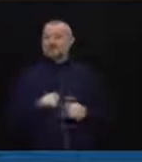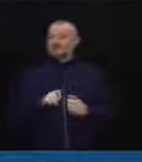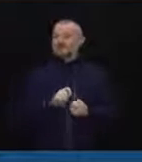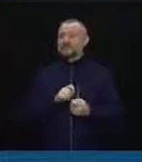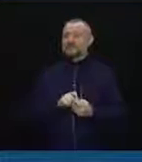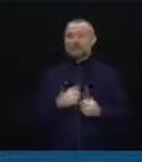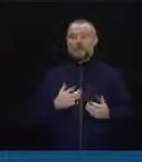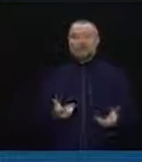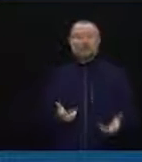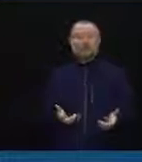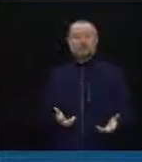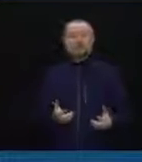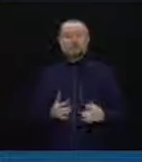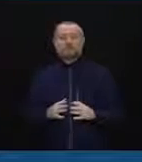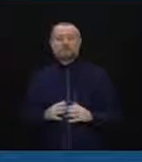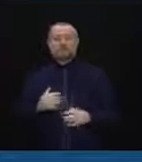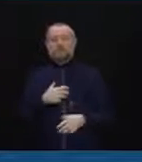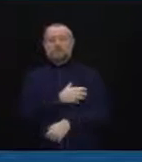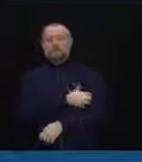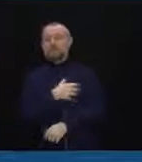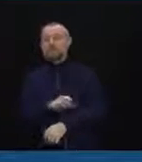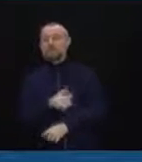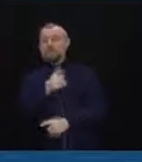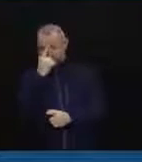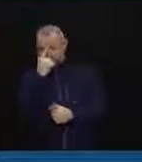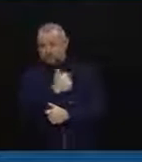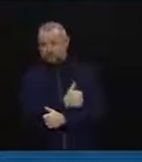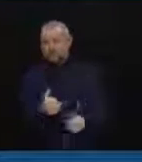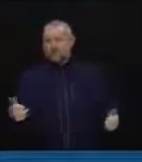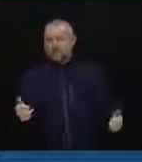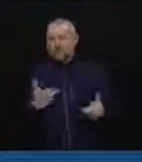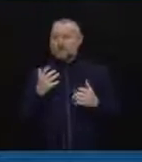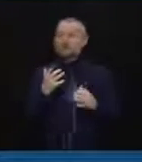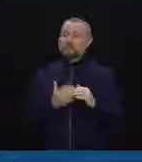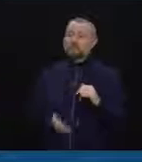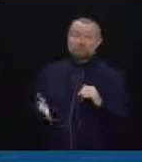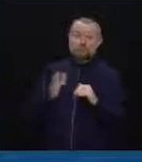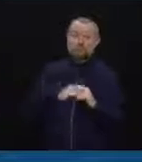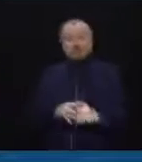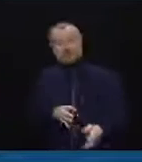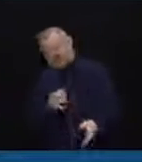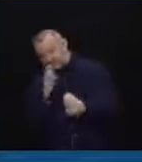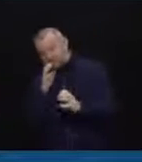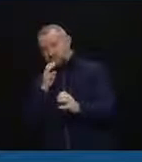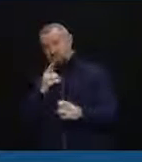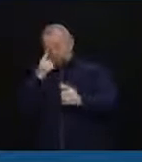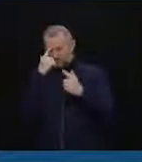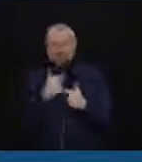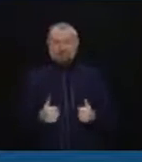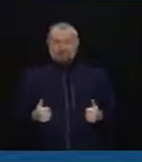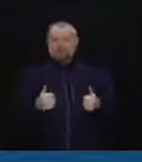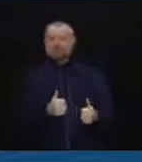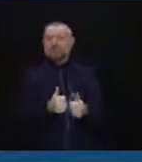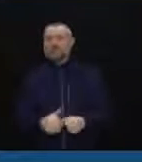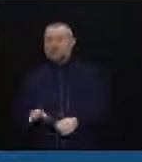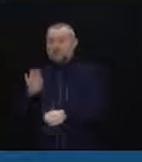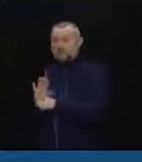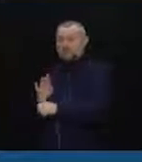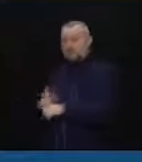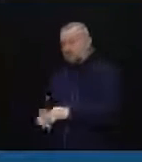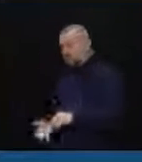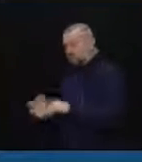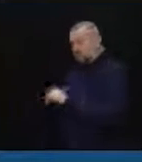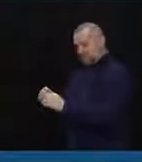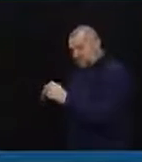cities. If they want to be more restrictive, counties want to be more restrictive, boroughs want to be more restrictive, businesses want to be more restrictive, they, as of